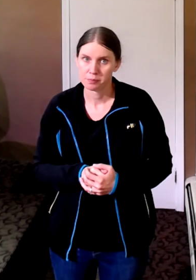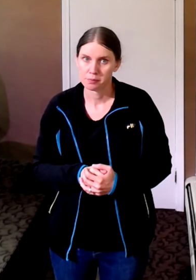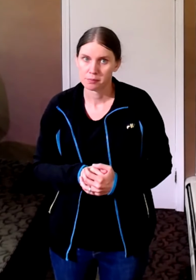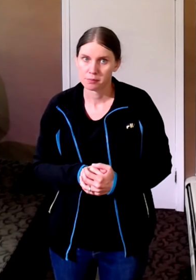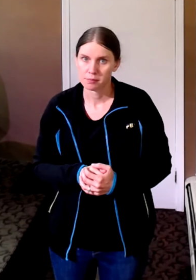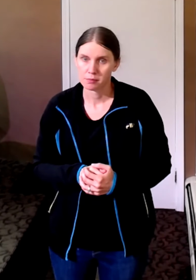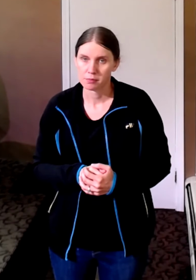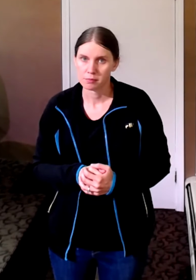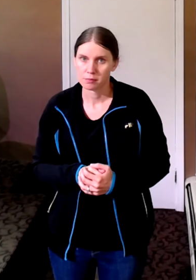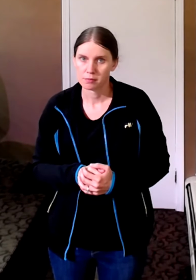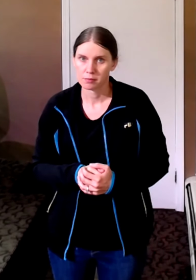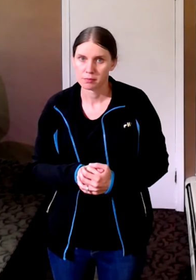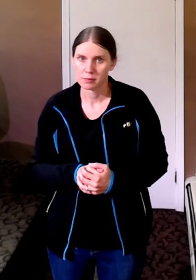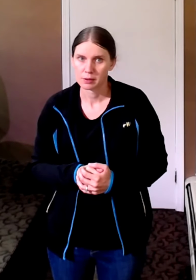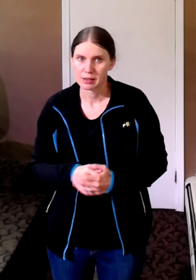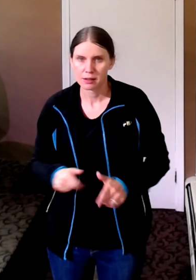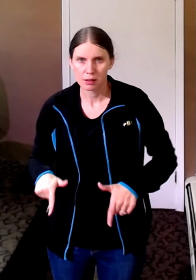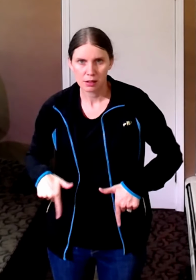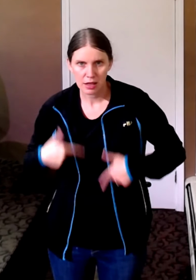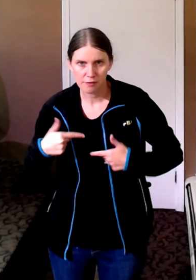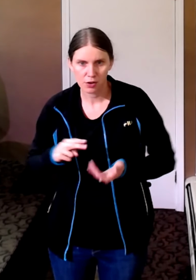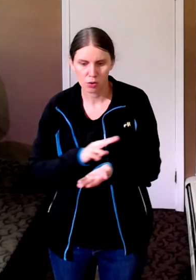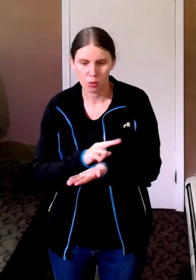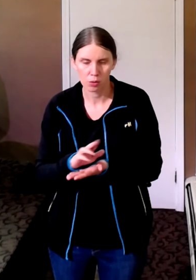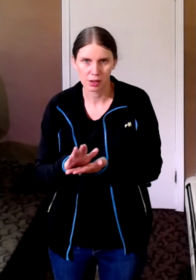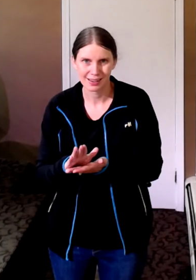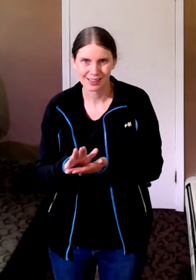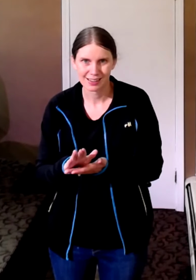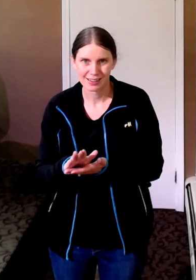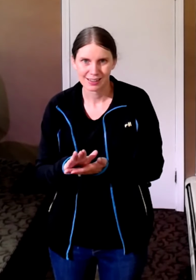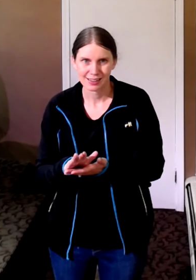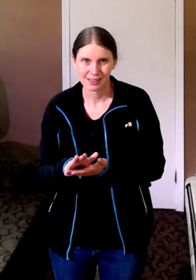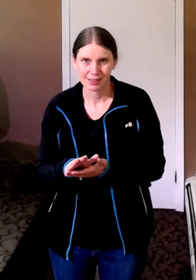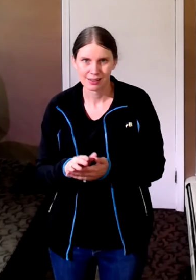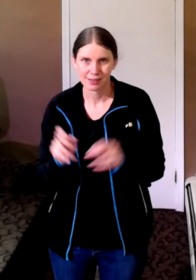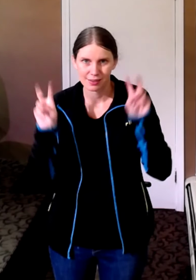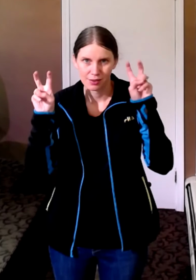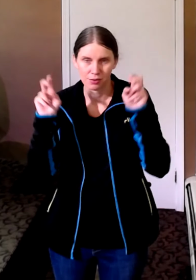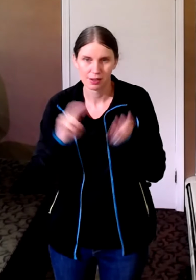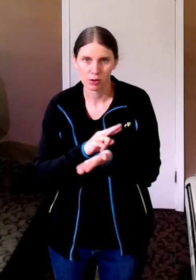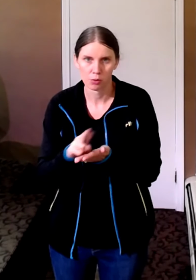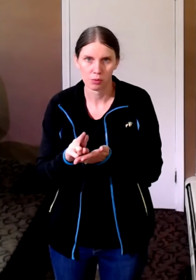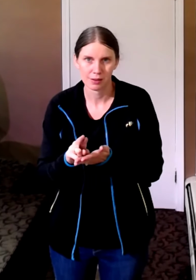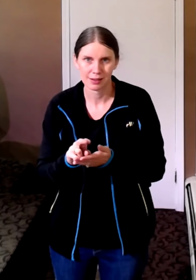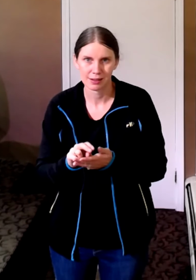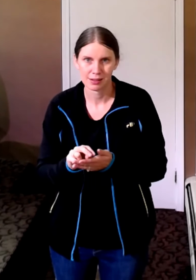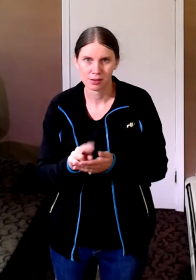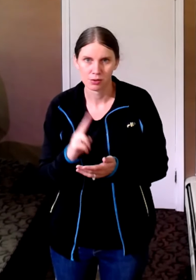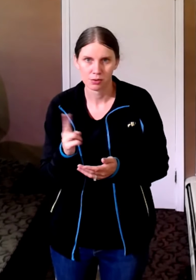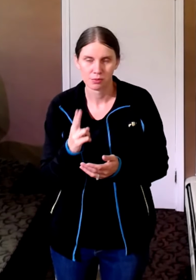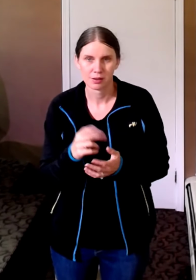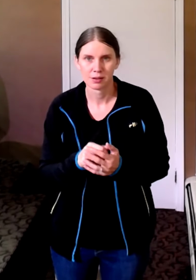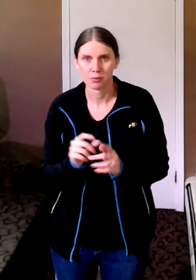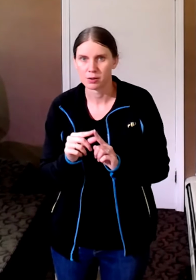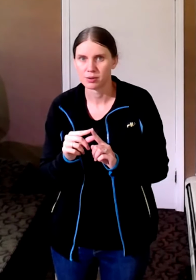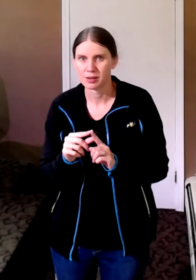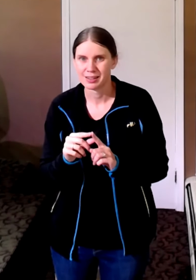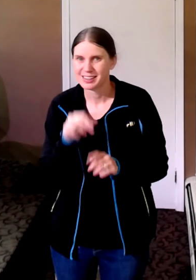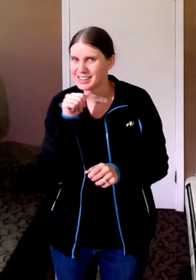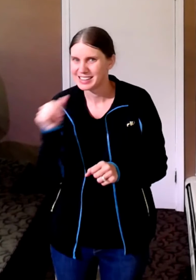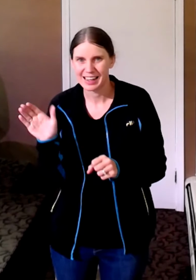But you know, being holy, if I can use that word so loosely with humans, being holy is not